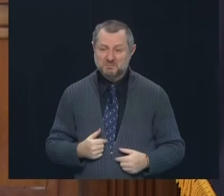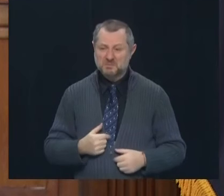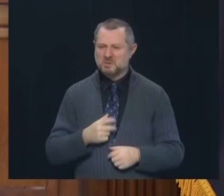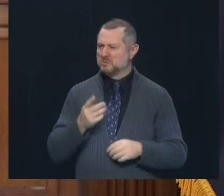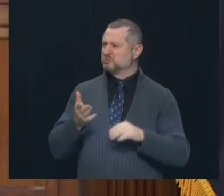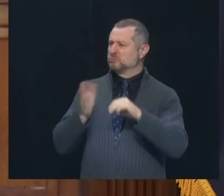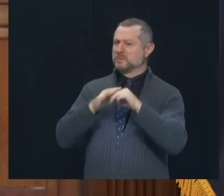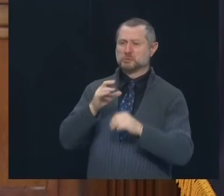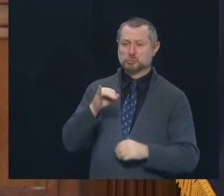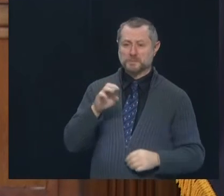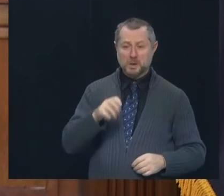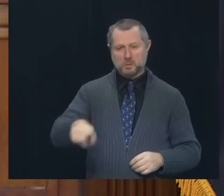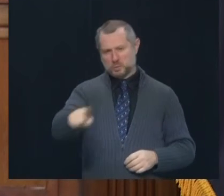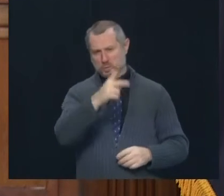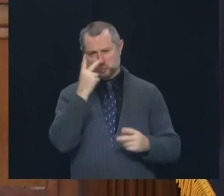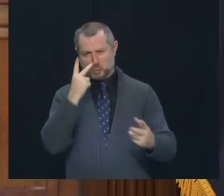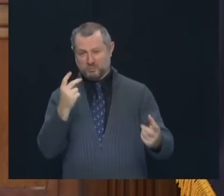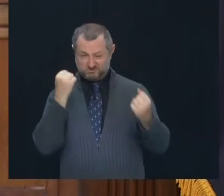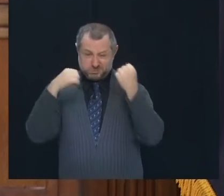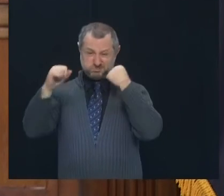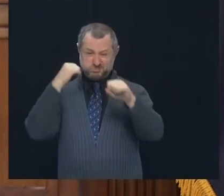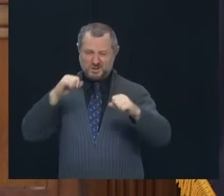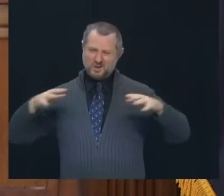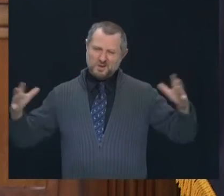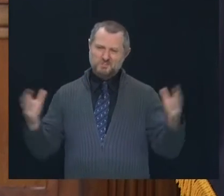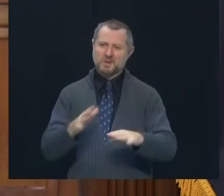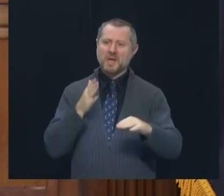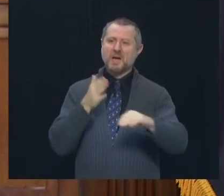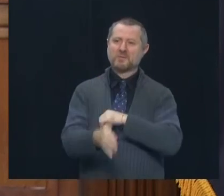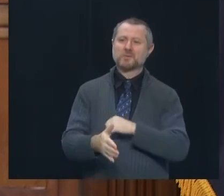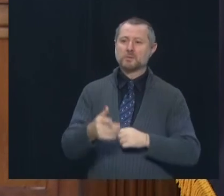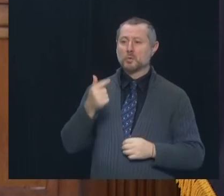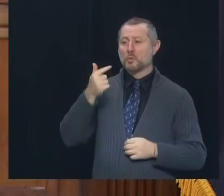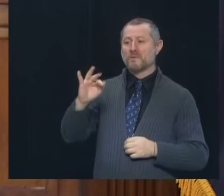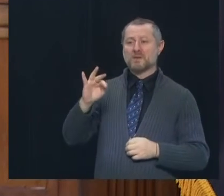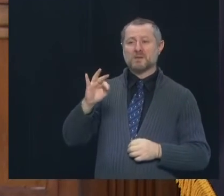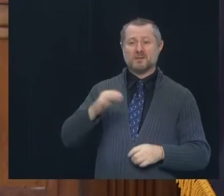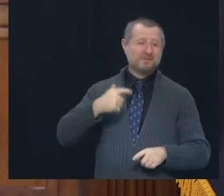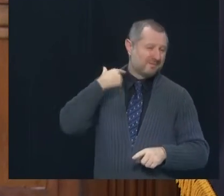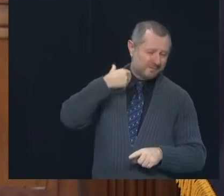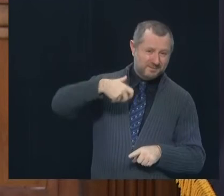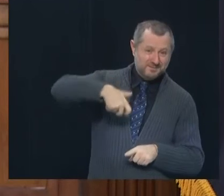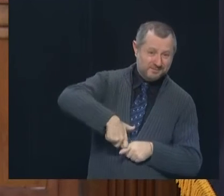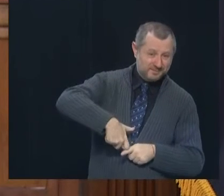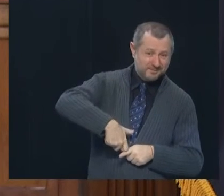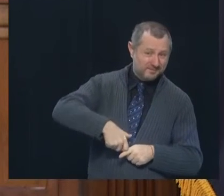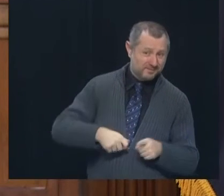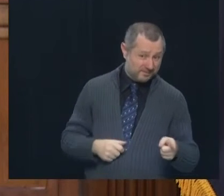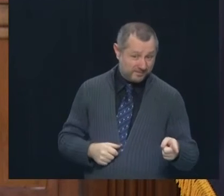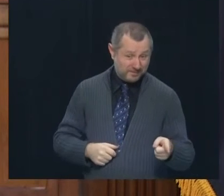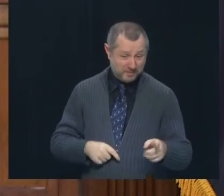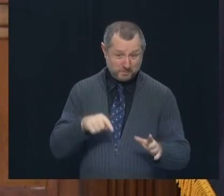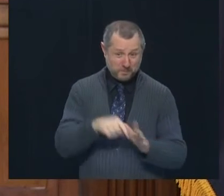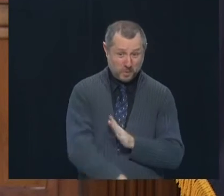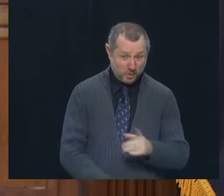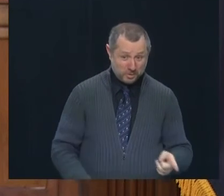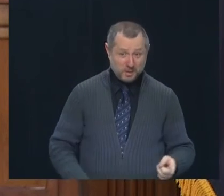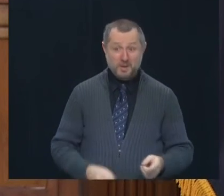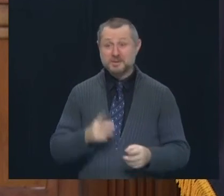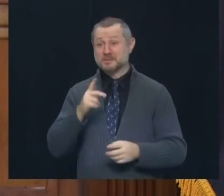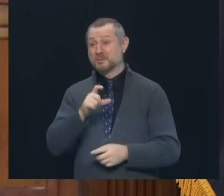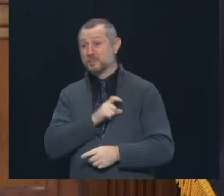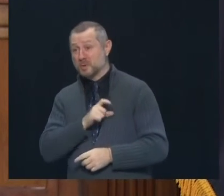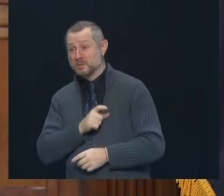seen the demonstrations after Mr. Floyd's murder. We've seen the tension between the community and the police. It is real.